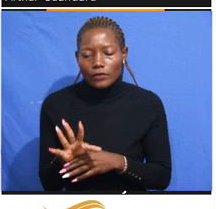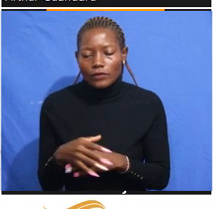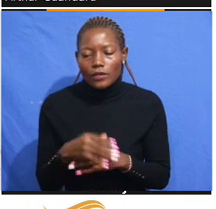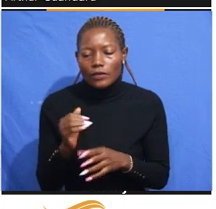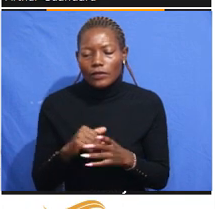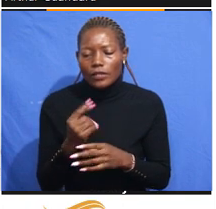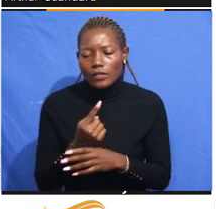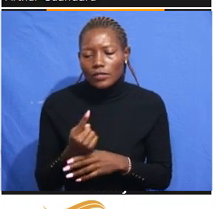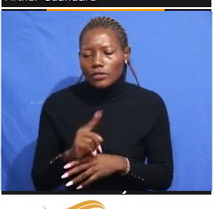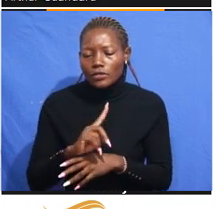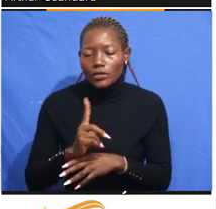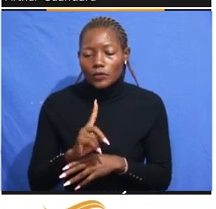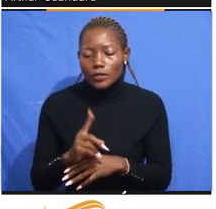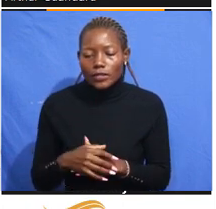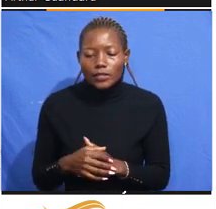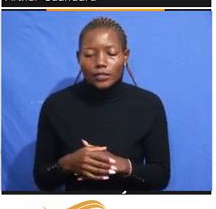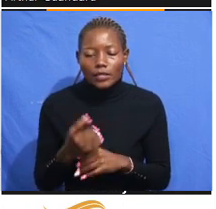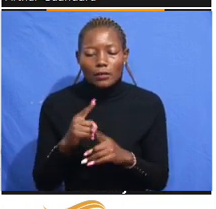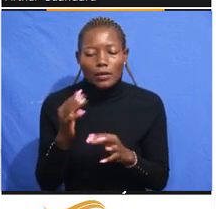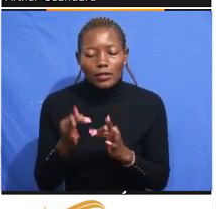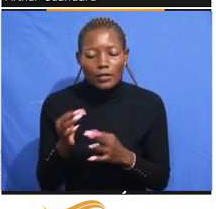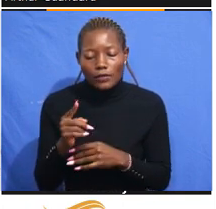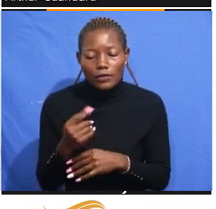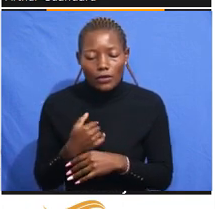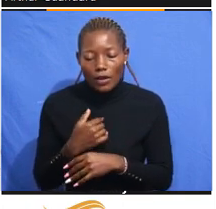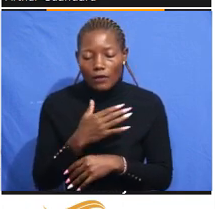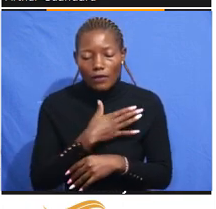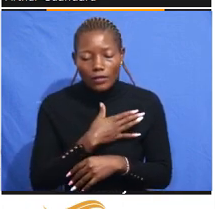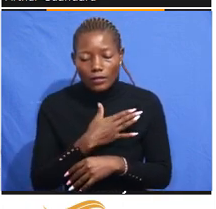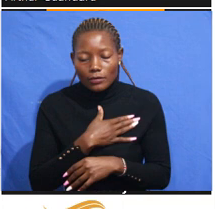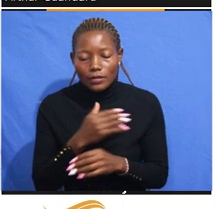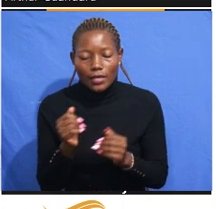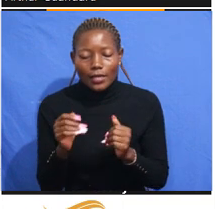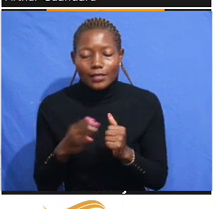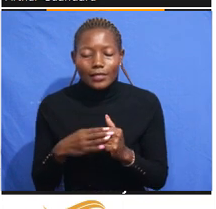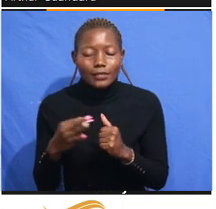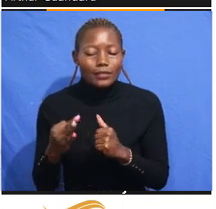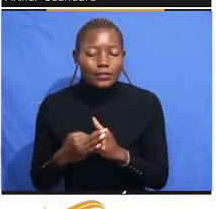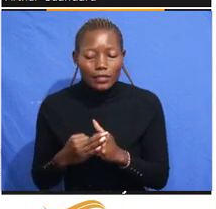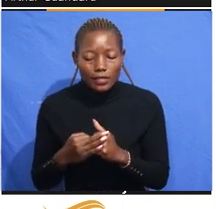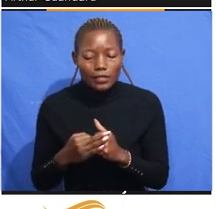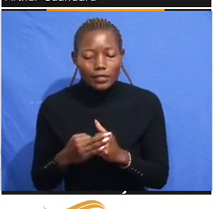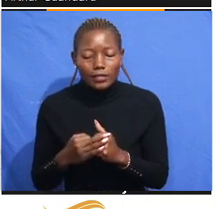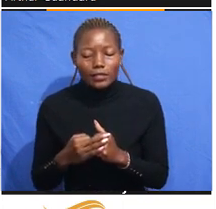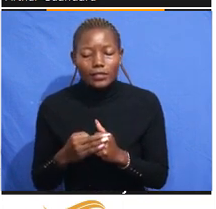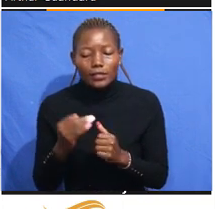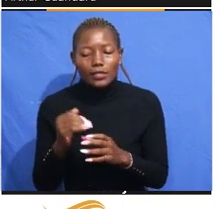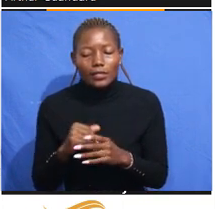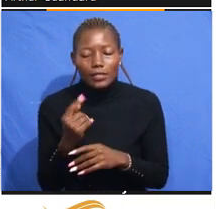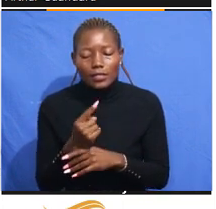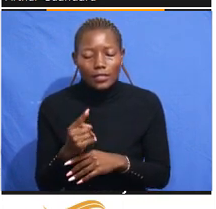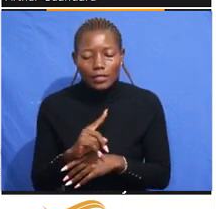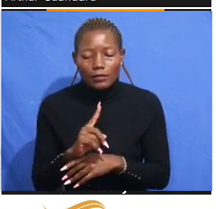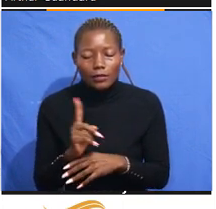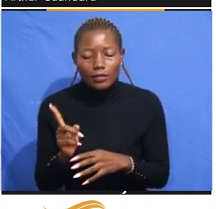minute. That is an efficient heart. But if you have a heart beating at 98 beats per minute and producing